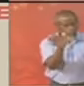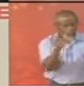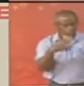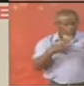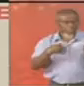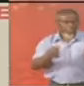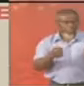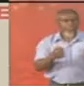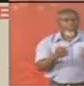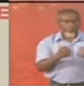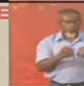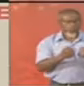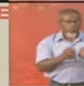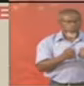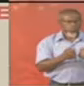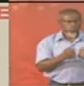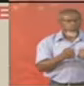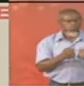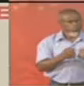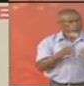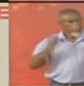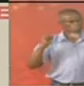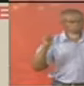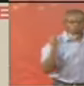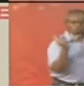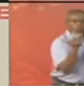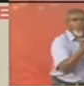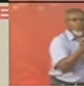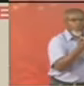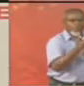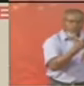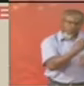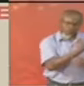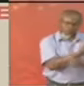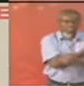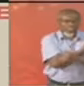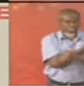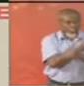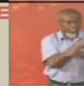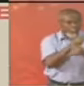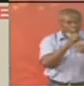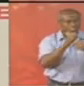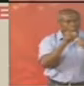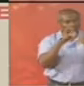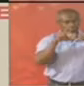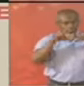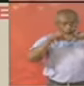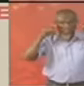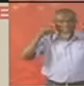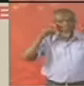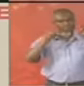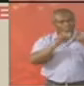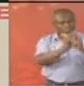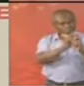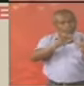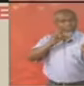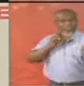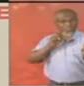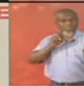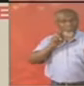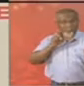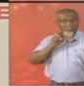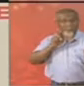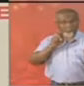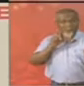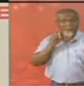interventions being all the things that we've spoken about. It's also important to emphasize that at this point, there is a fairly large